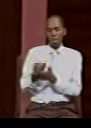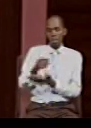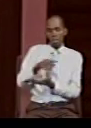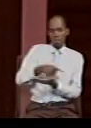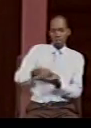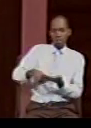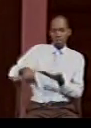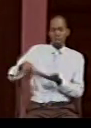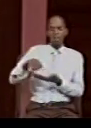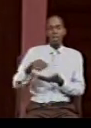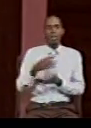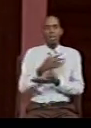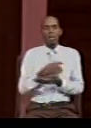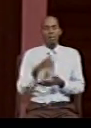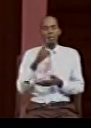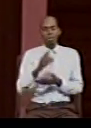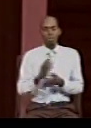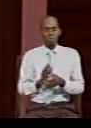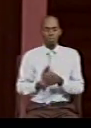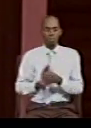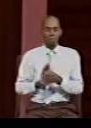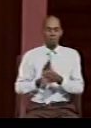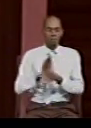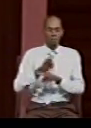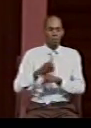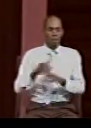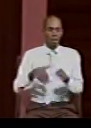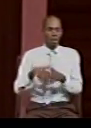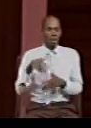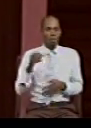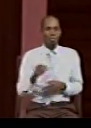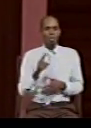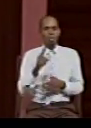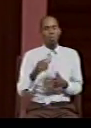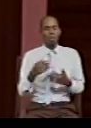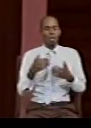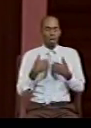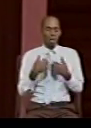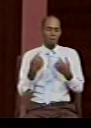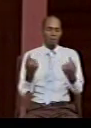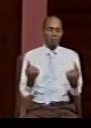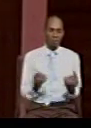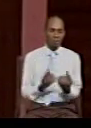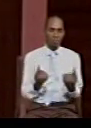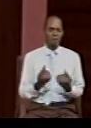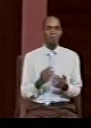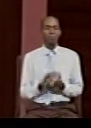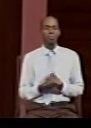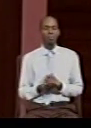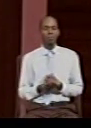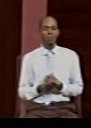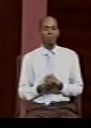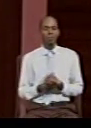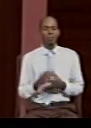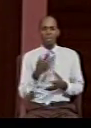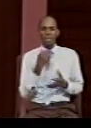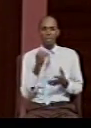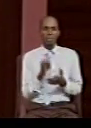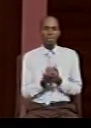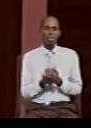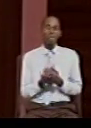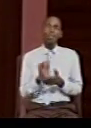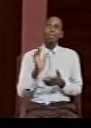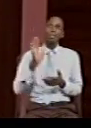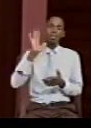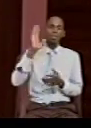and you cross the line, you transgress. That's what he's saying. His word